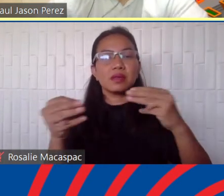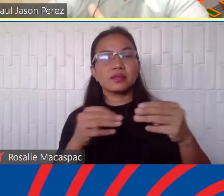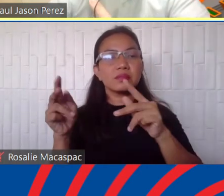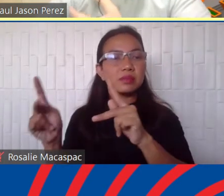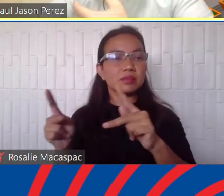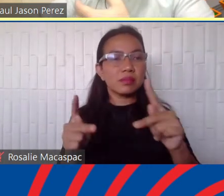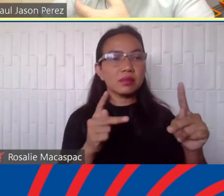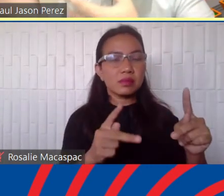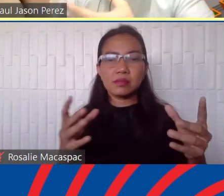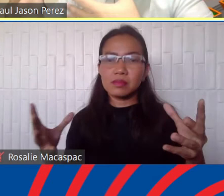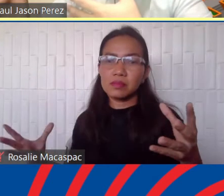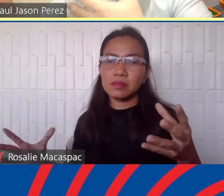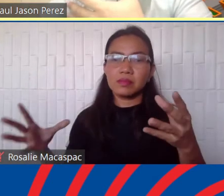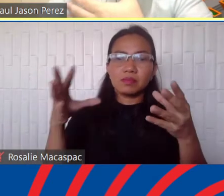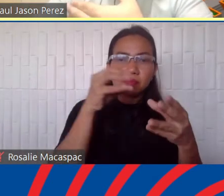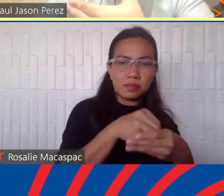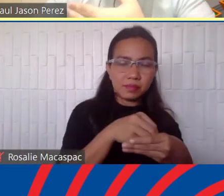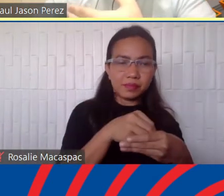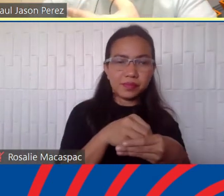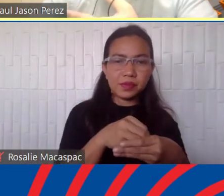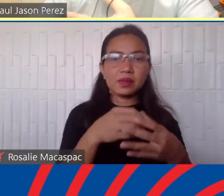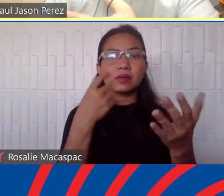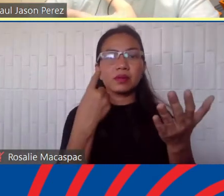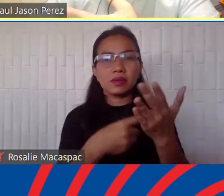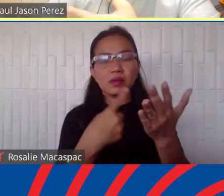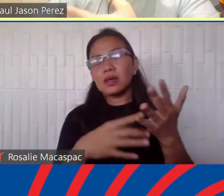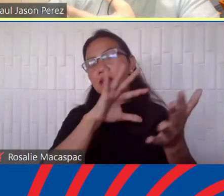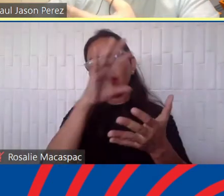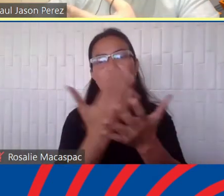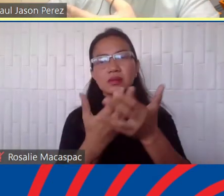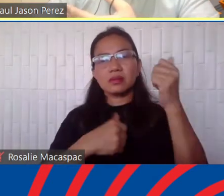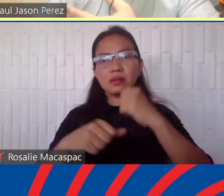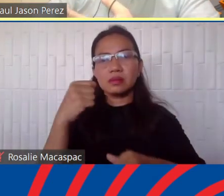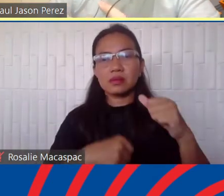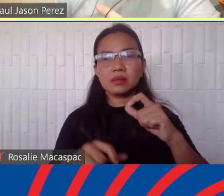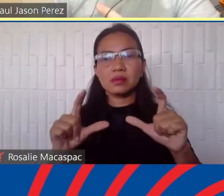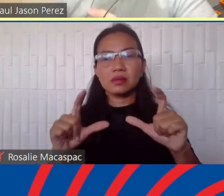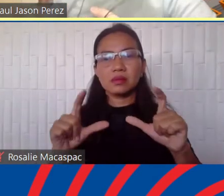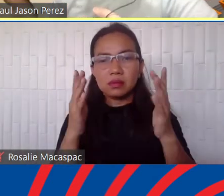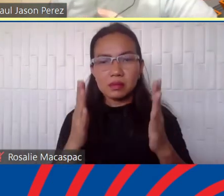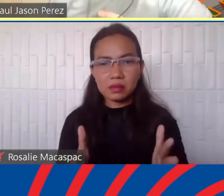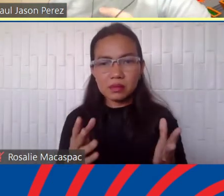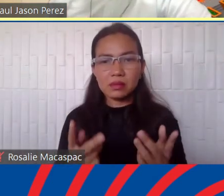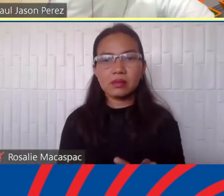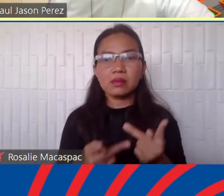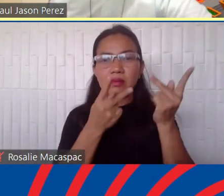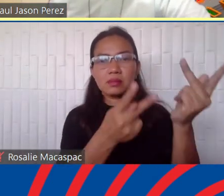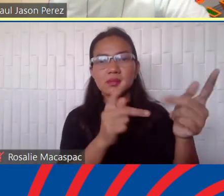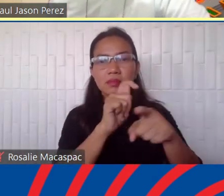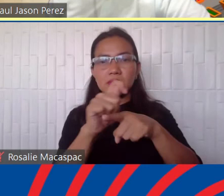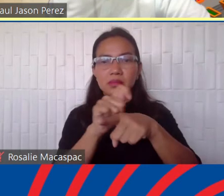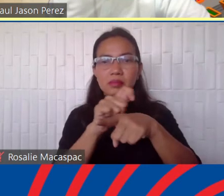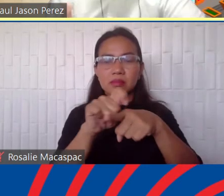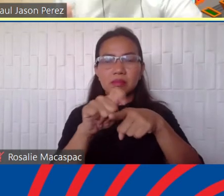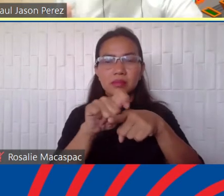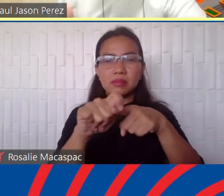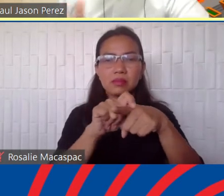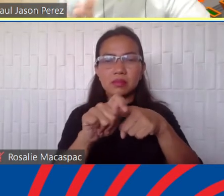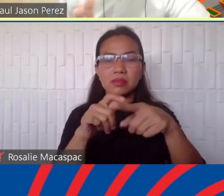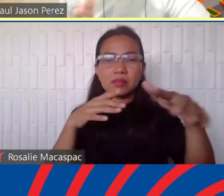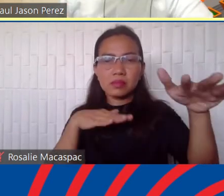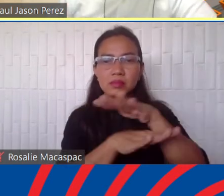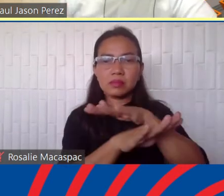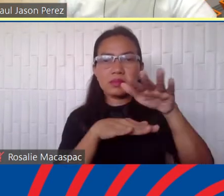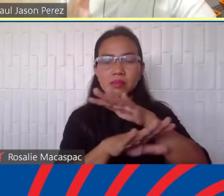the activities that we discussed earlier. So as a librarian, if you can provide training or if you can assist